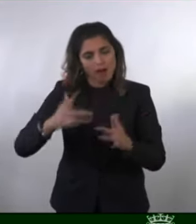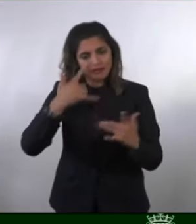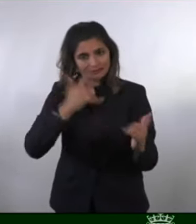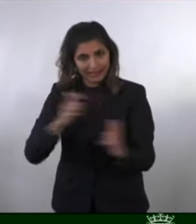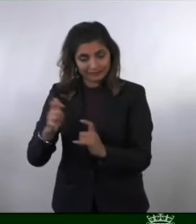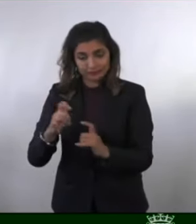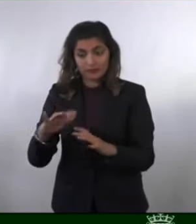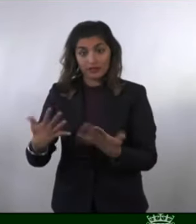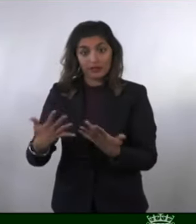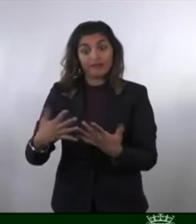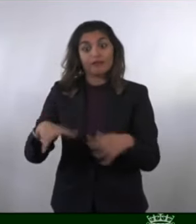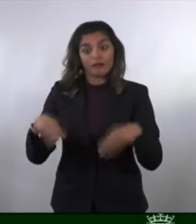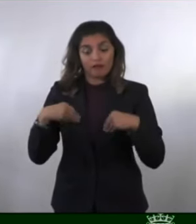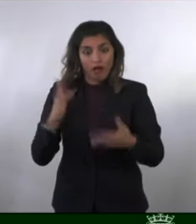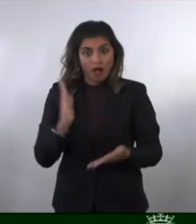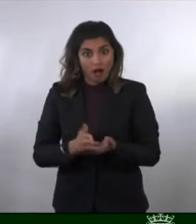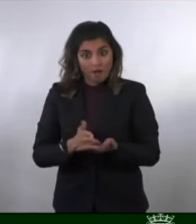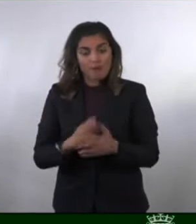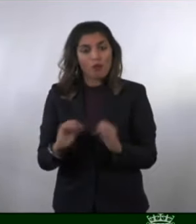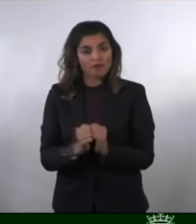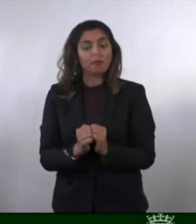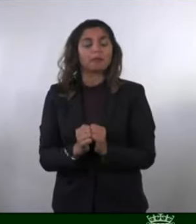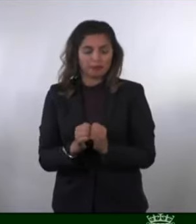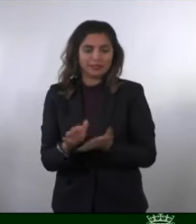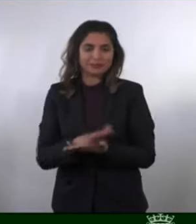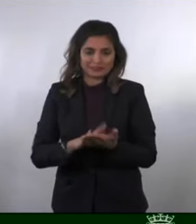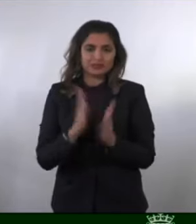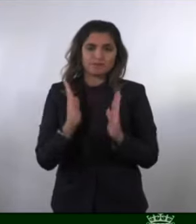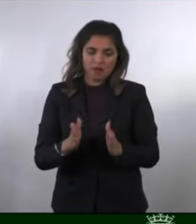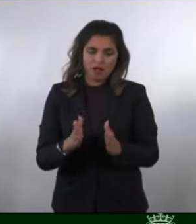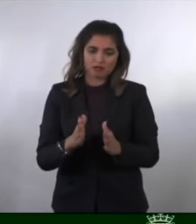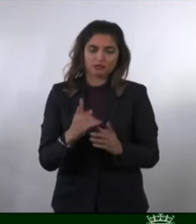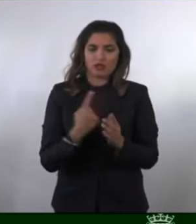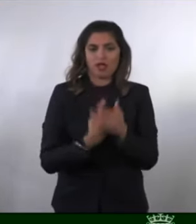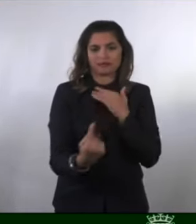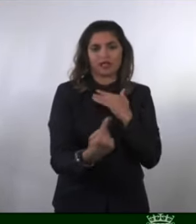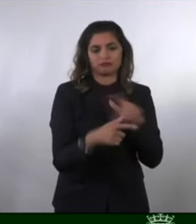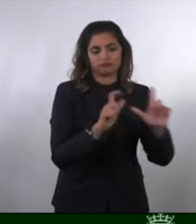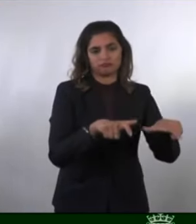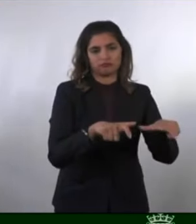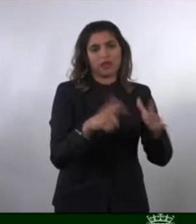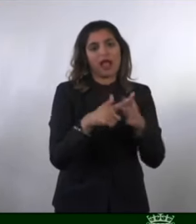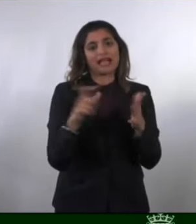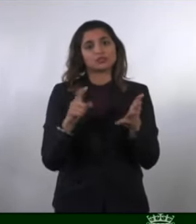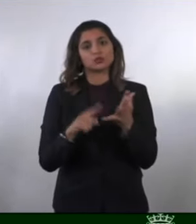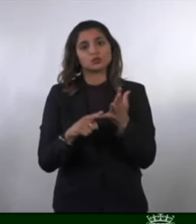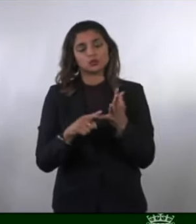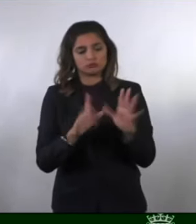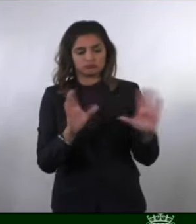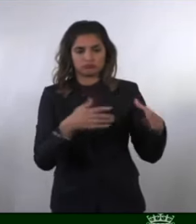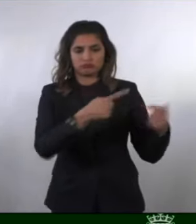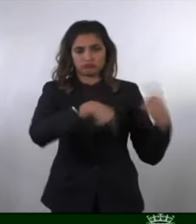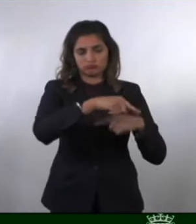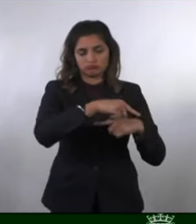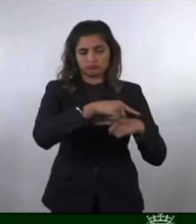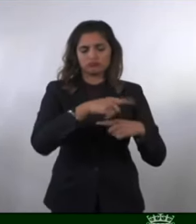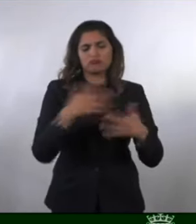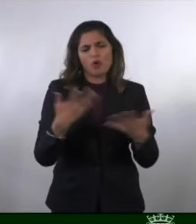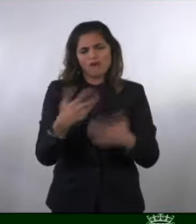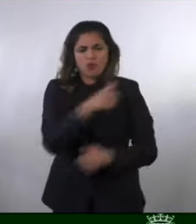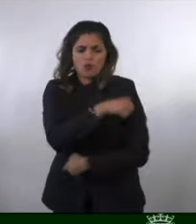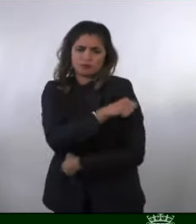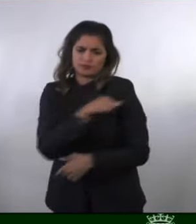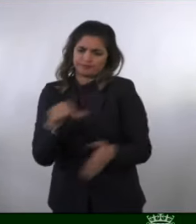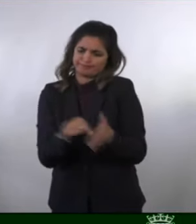a CQC-approved isolation facility. We do, of course, need to support people who've tested positive, and hospital is often